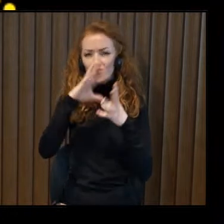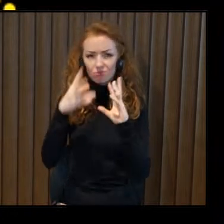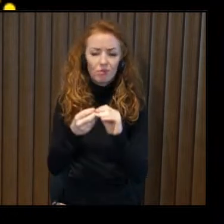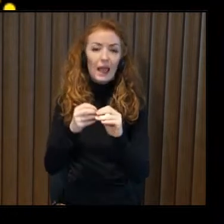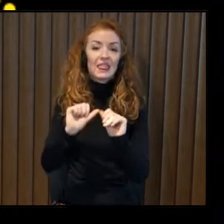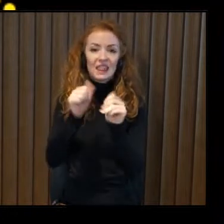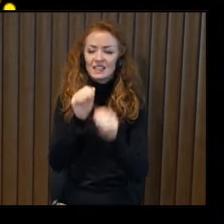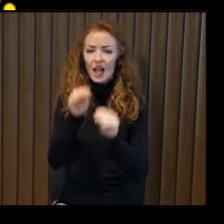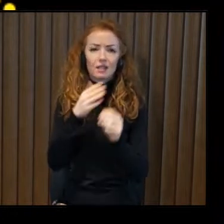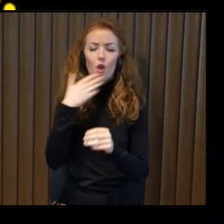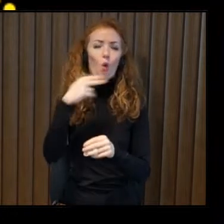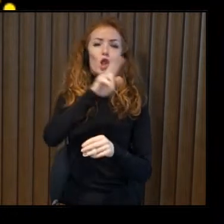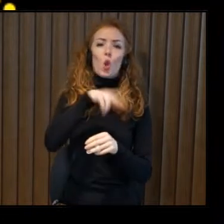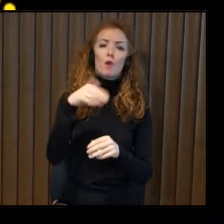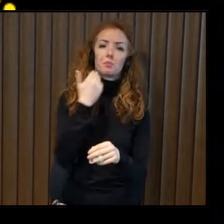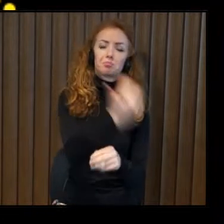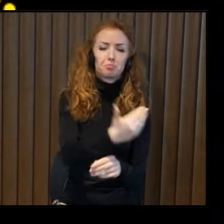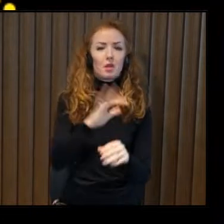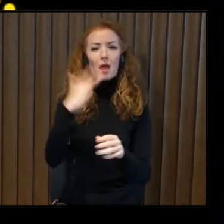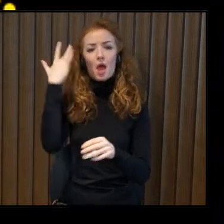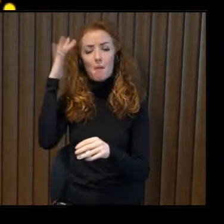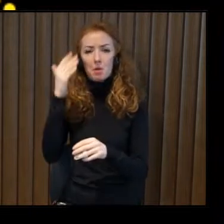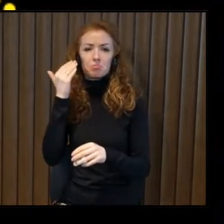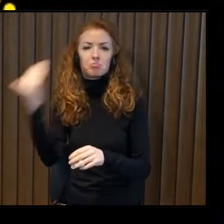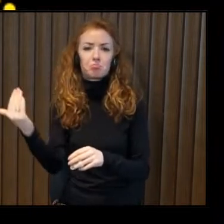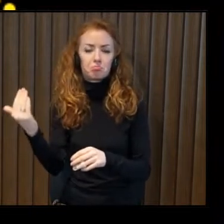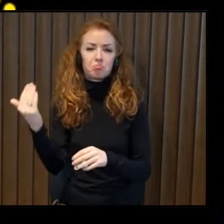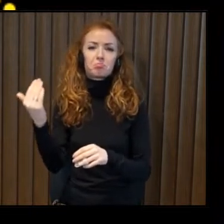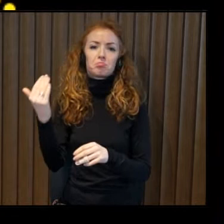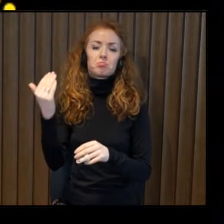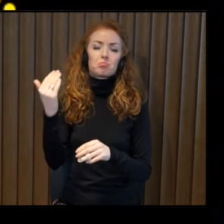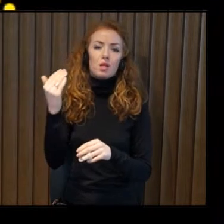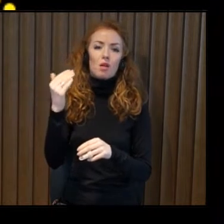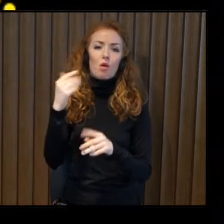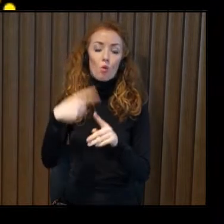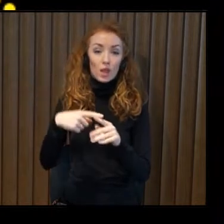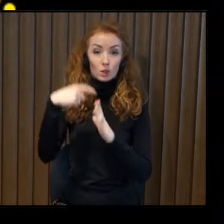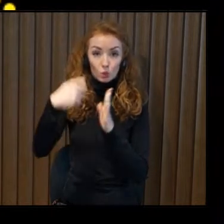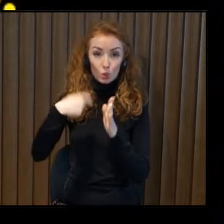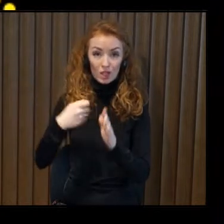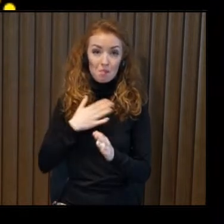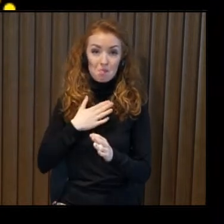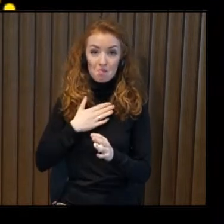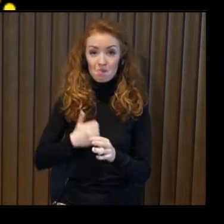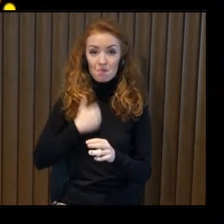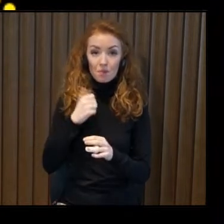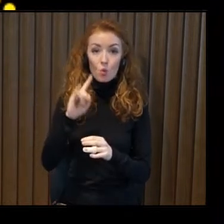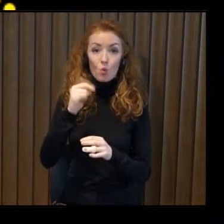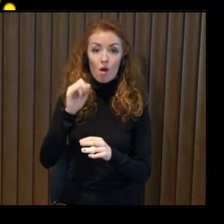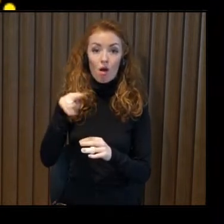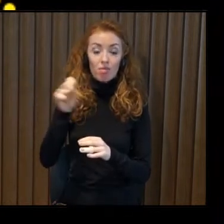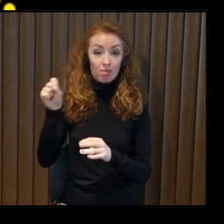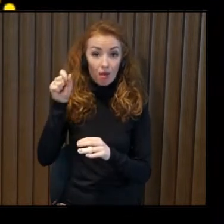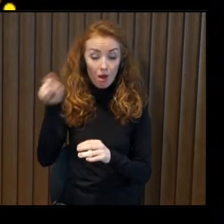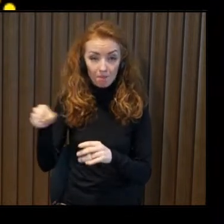that I run is a universal design studio down in Kampala, Uganda. I've worked with universal design in China and Macau and Hong